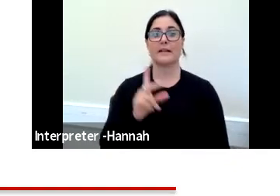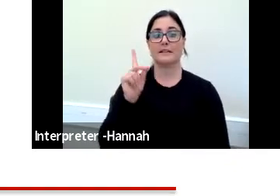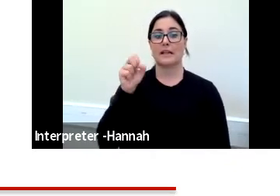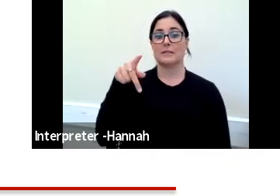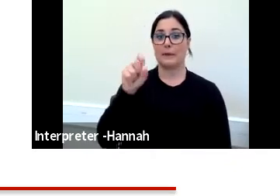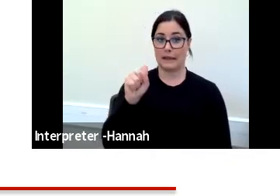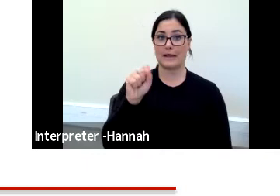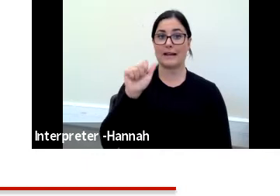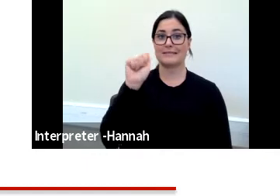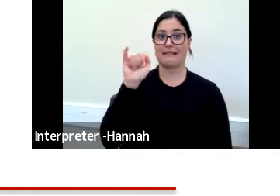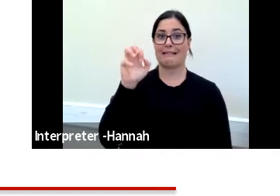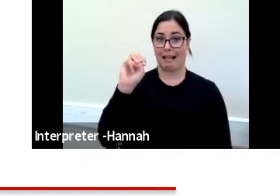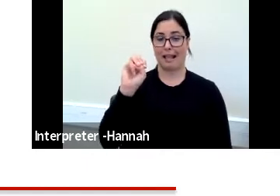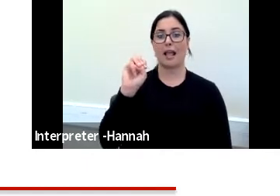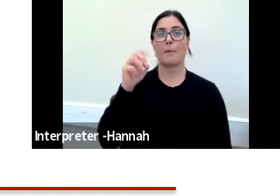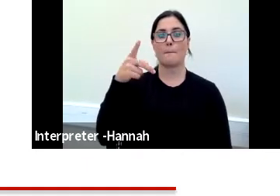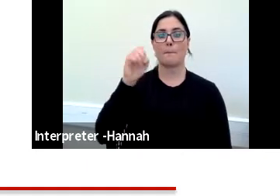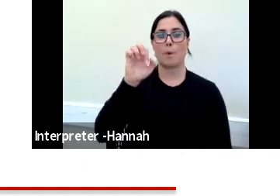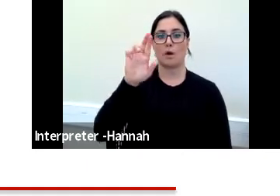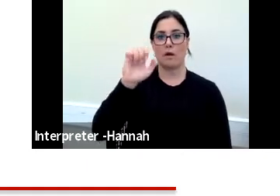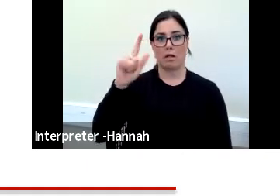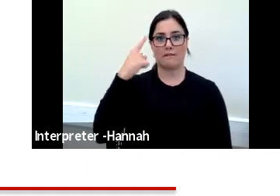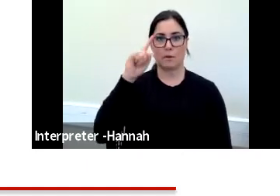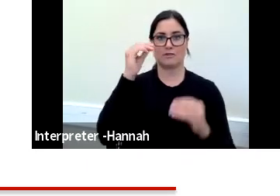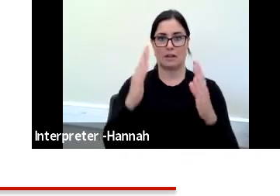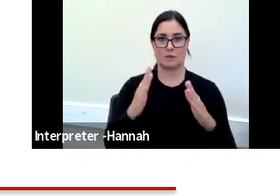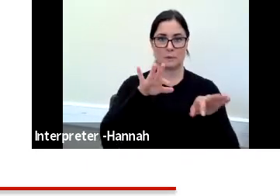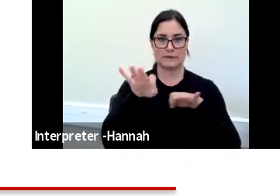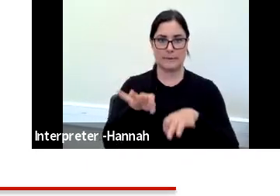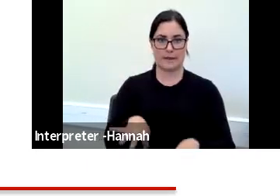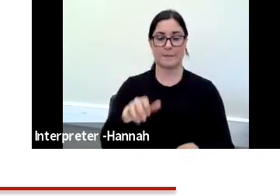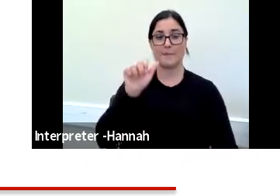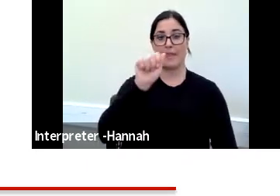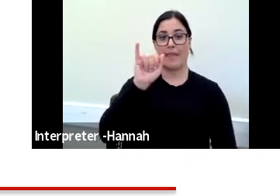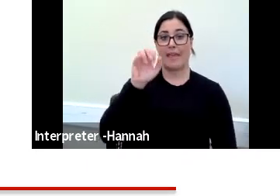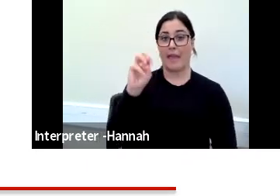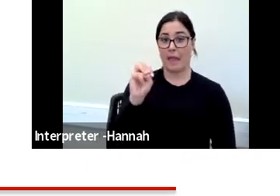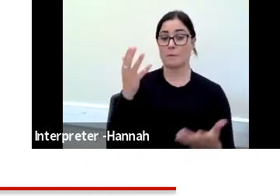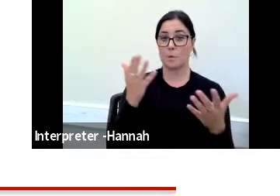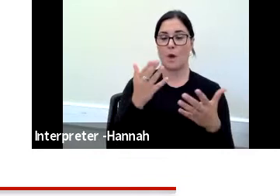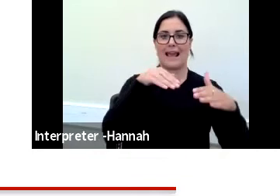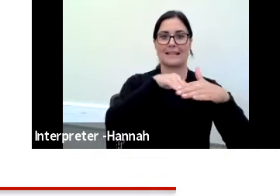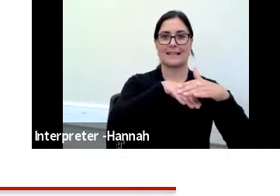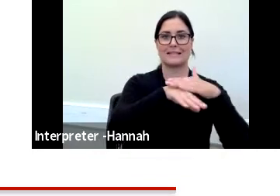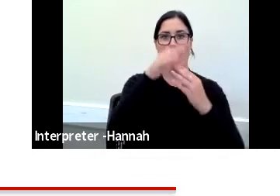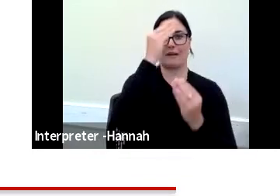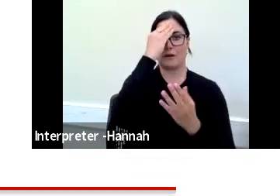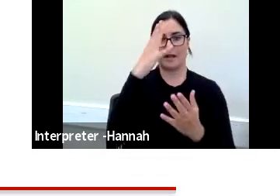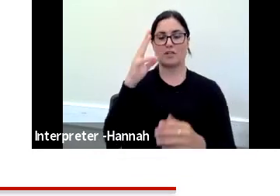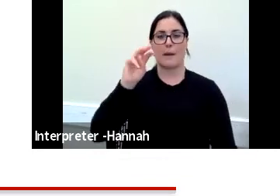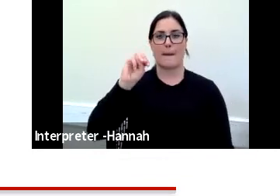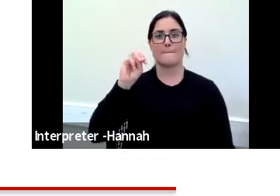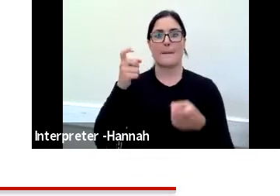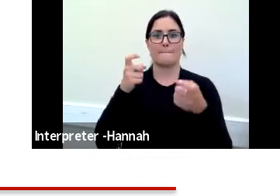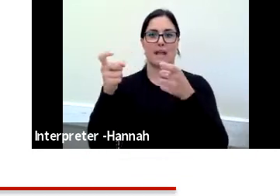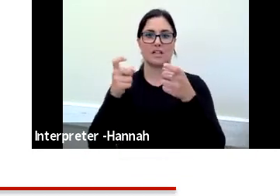DSPS AIM portal for instructors. So AIM is called as Accessible Information Management. It is a case management system